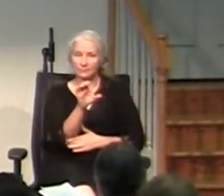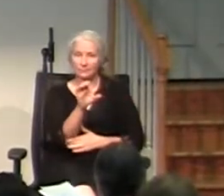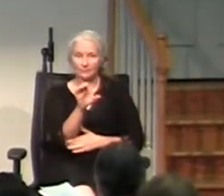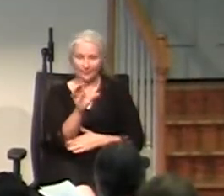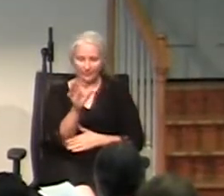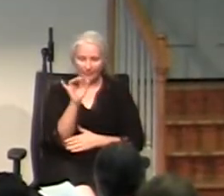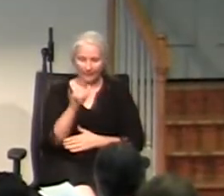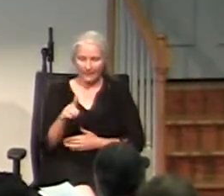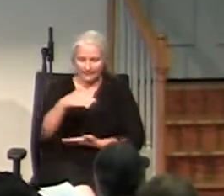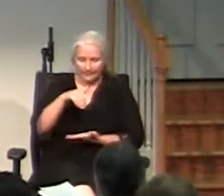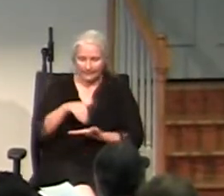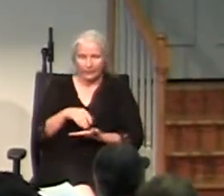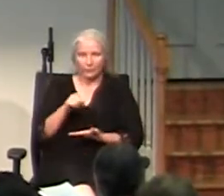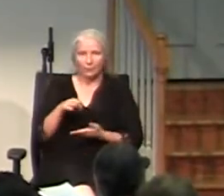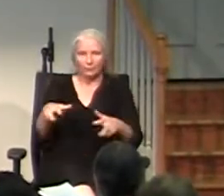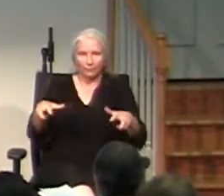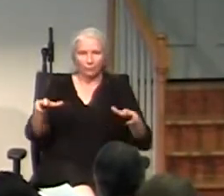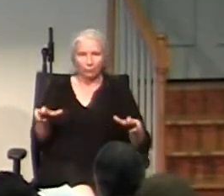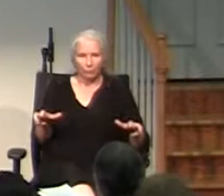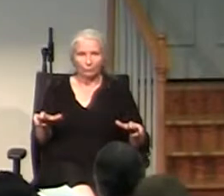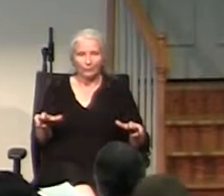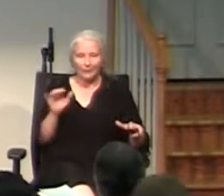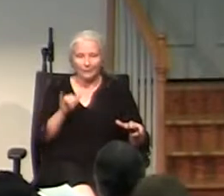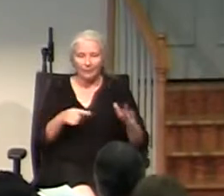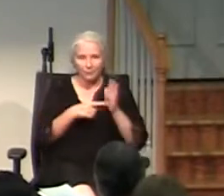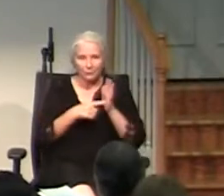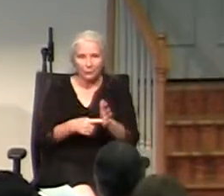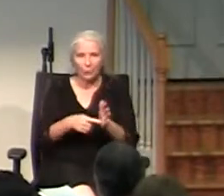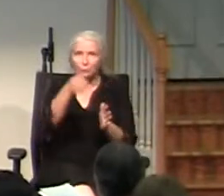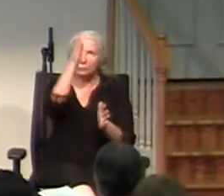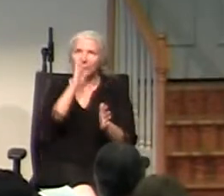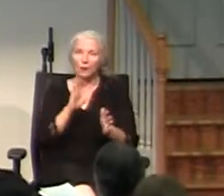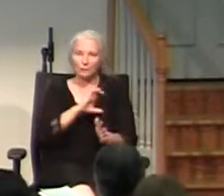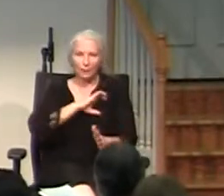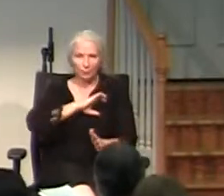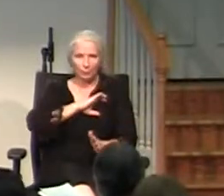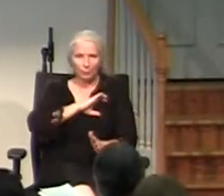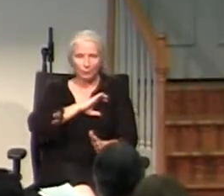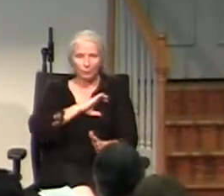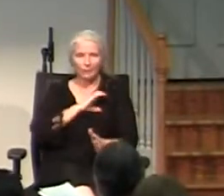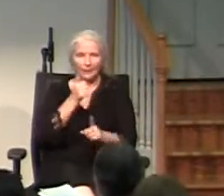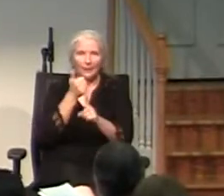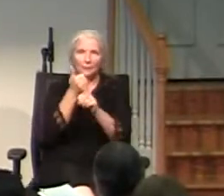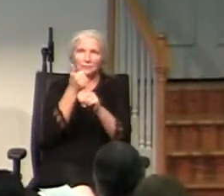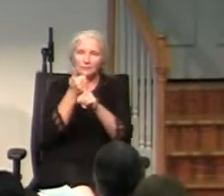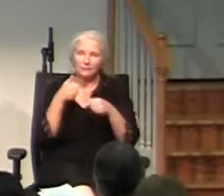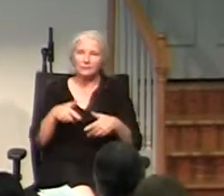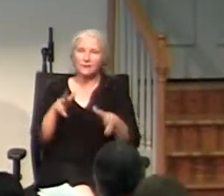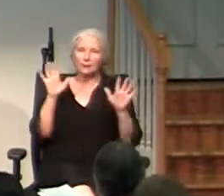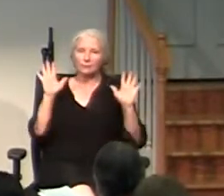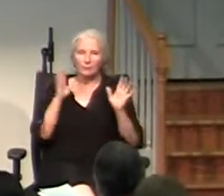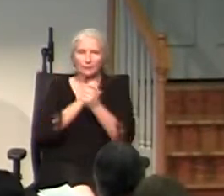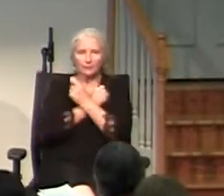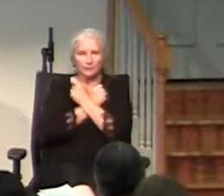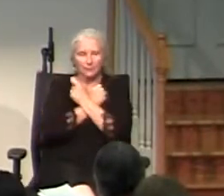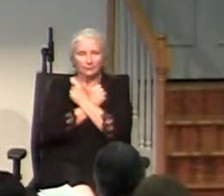cross of Jesus Christ. It reveals the character of God, of self-sacrificing love. His government is based on this principle.